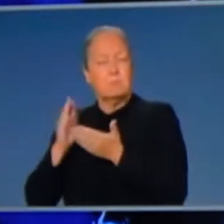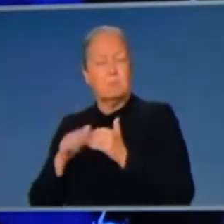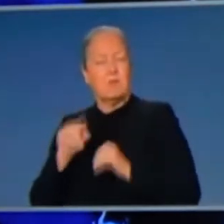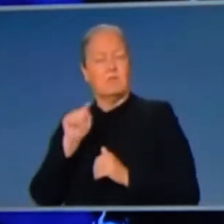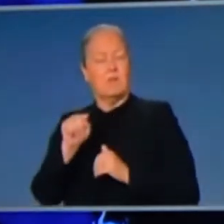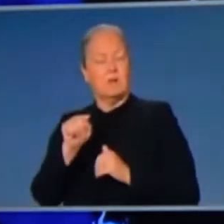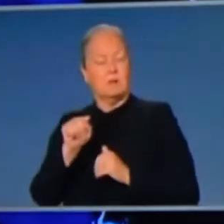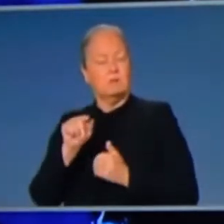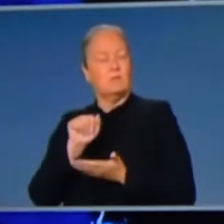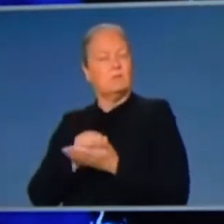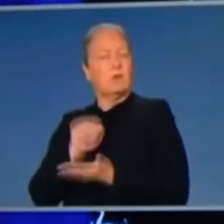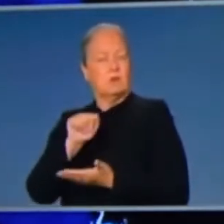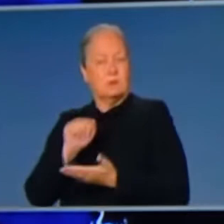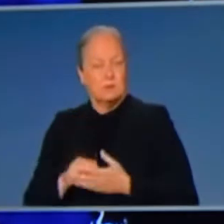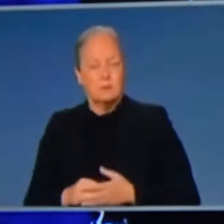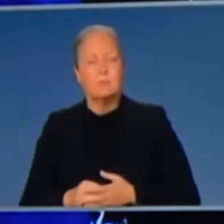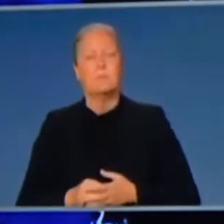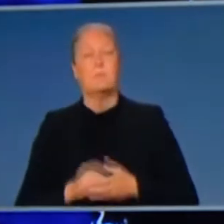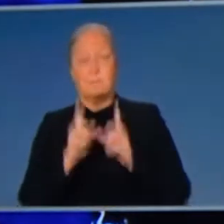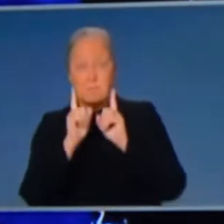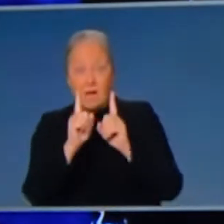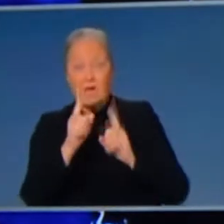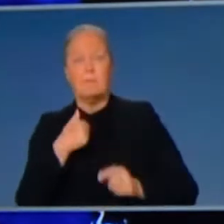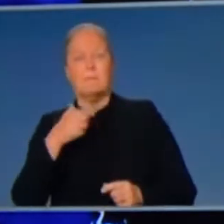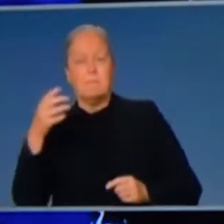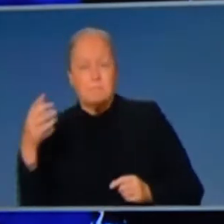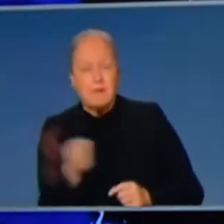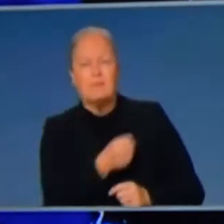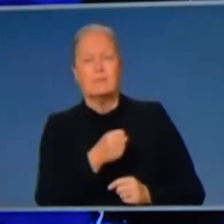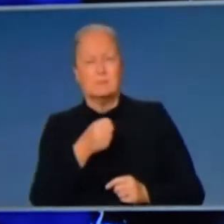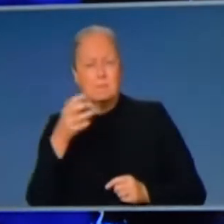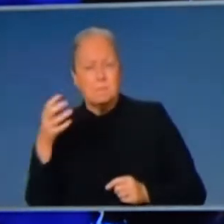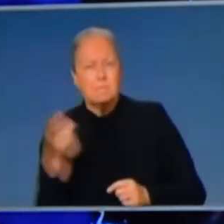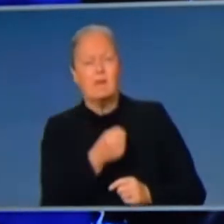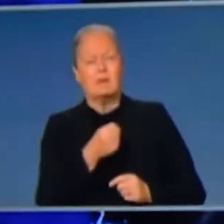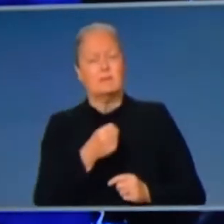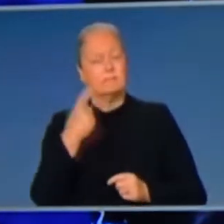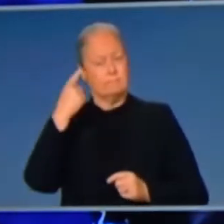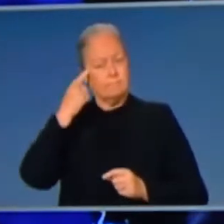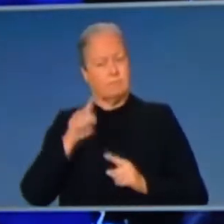course. We must lock in these gains.